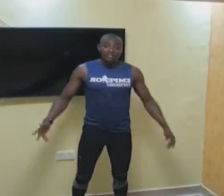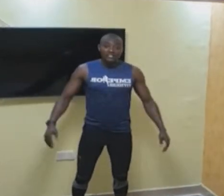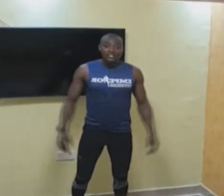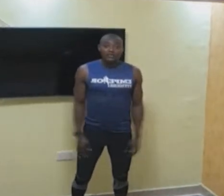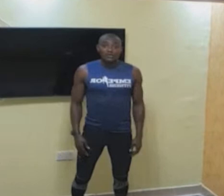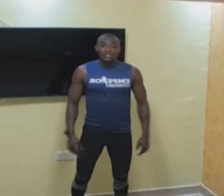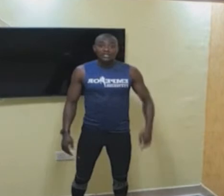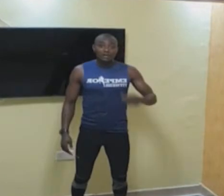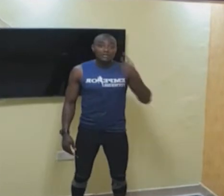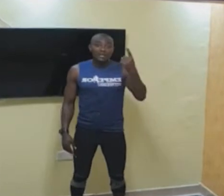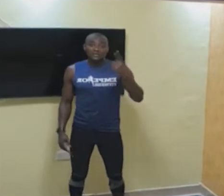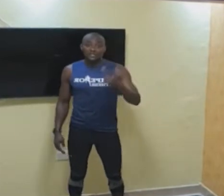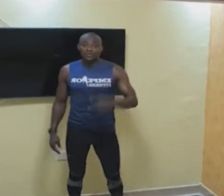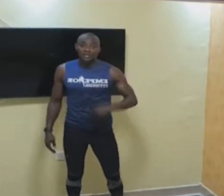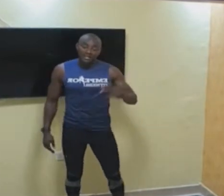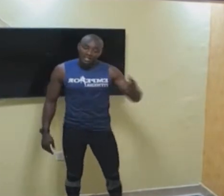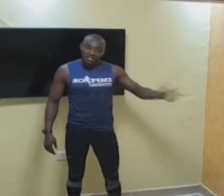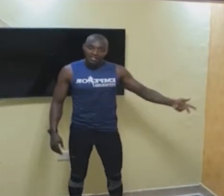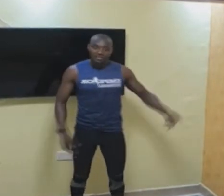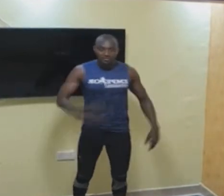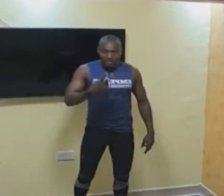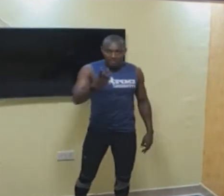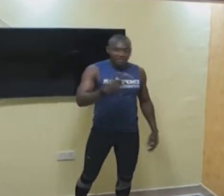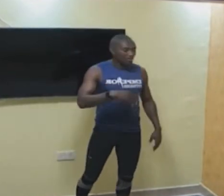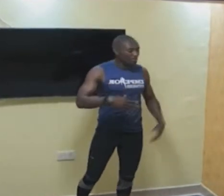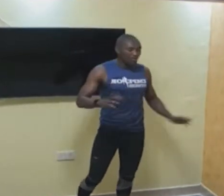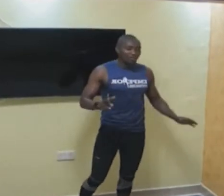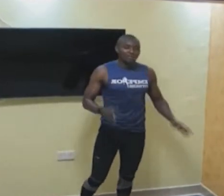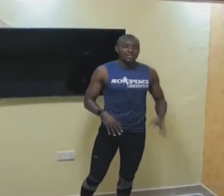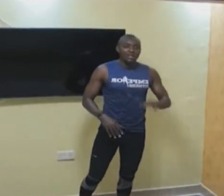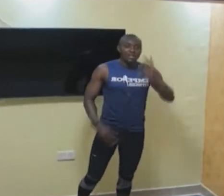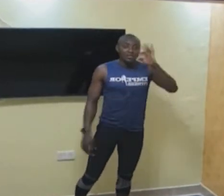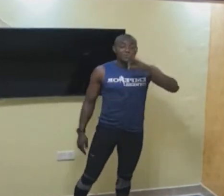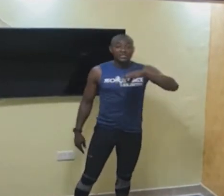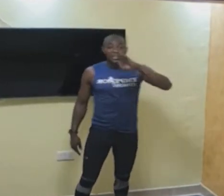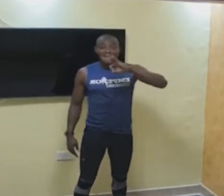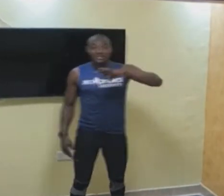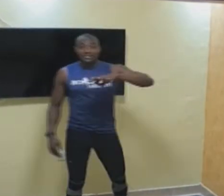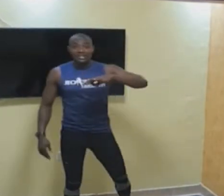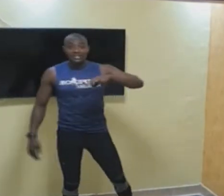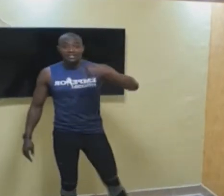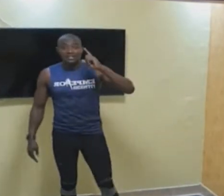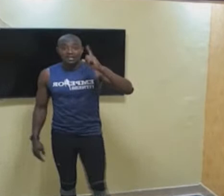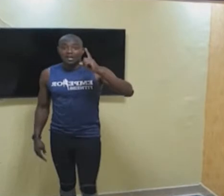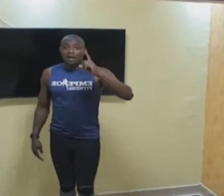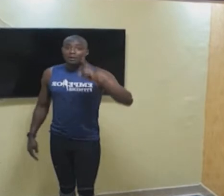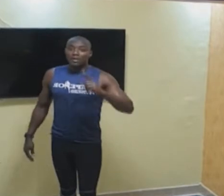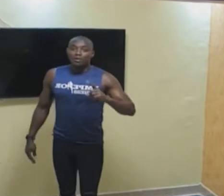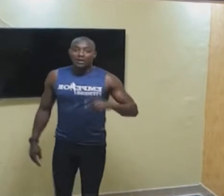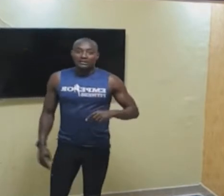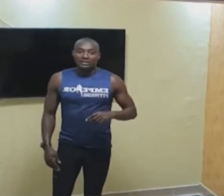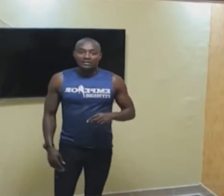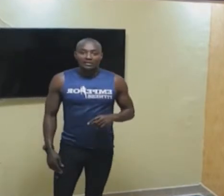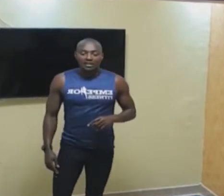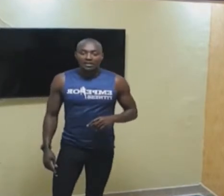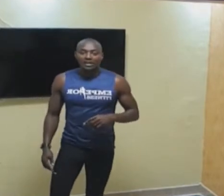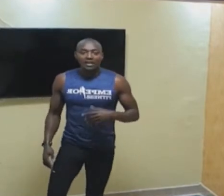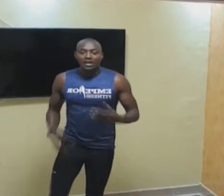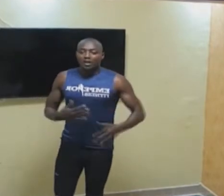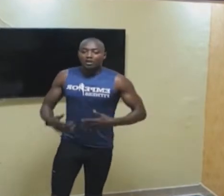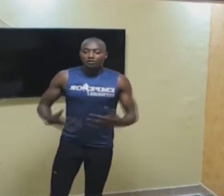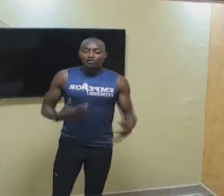heel elevated squat, that becomes set 1, another exercise becomes set 2. No. Those 3 exercises make 1 set.